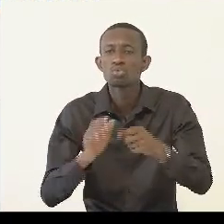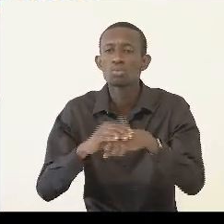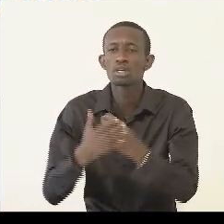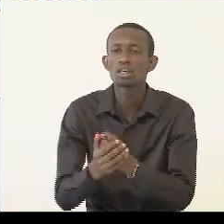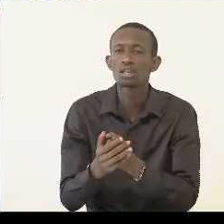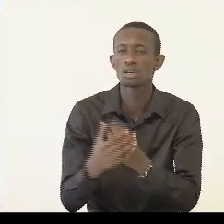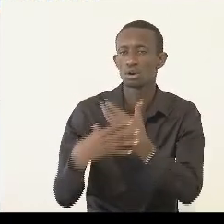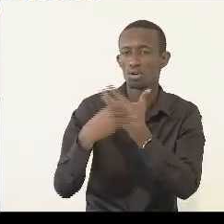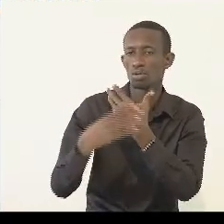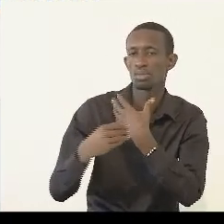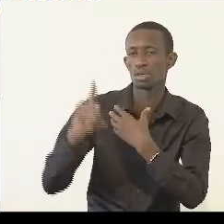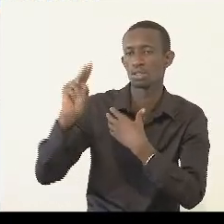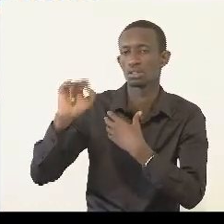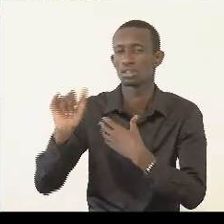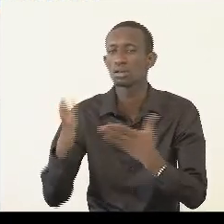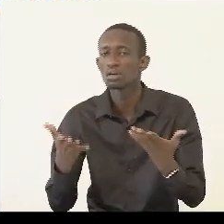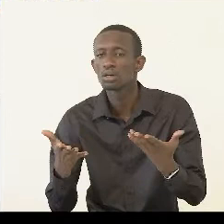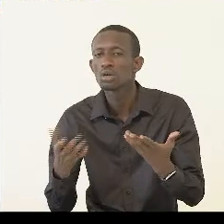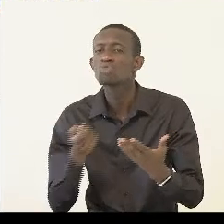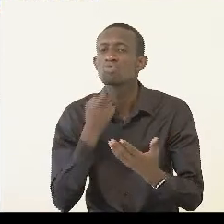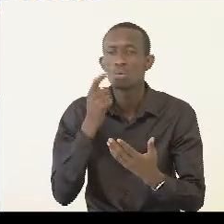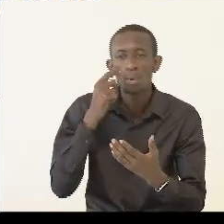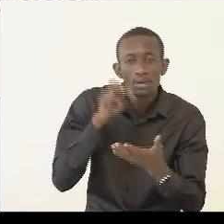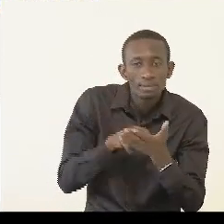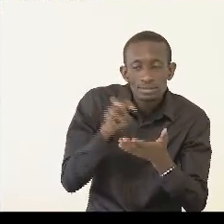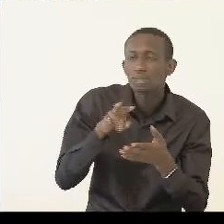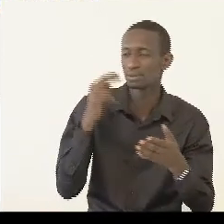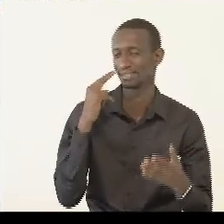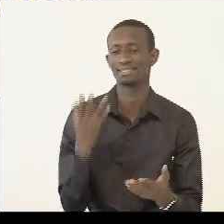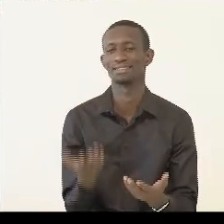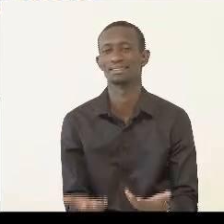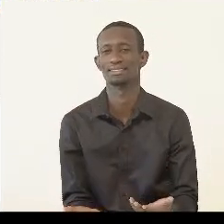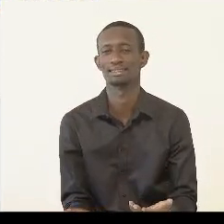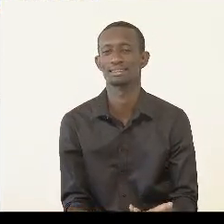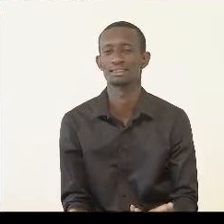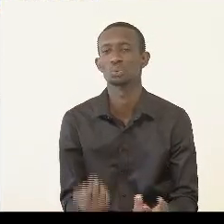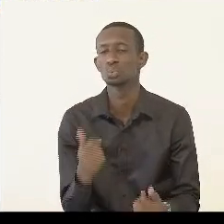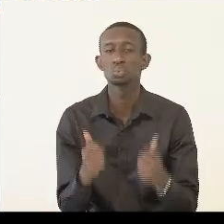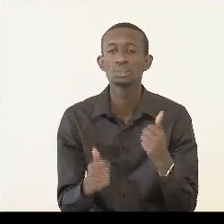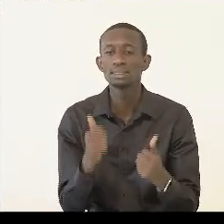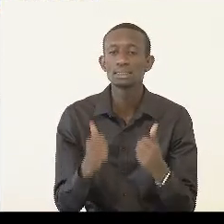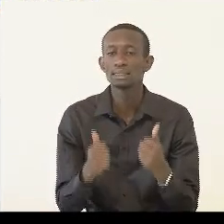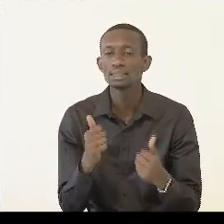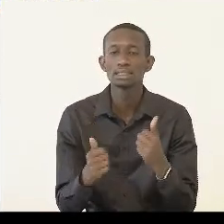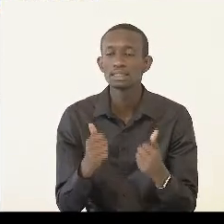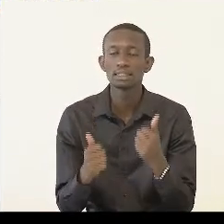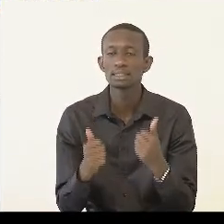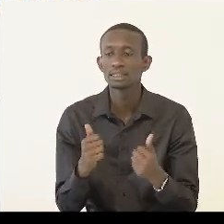one of the two pyrimidines. So we need to check and see, when we say DNA polymerase, where do we